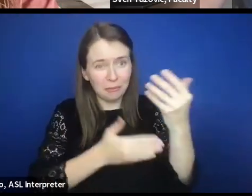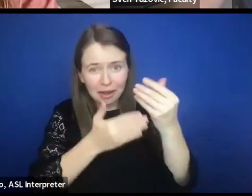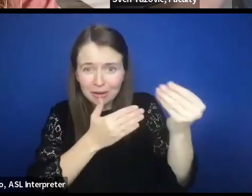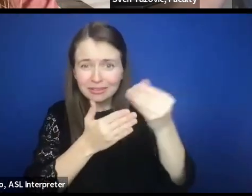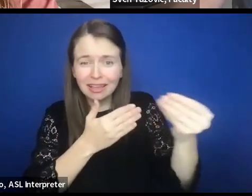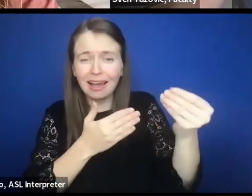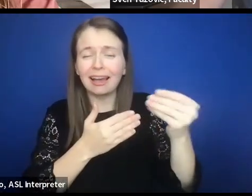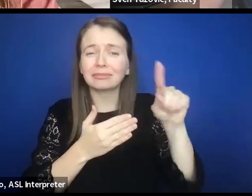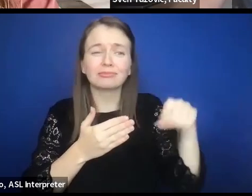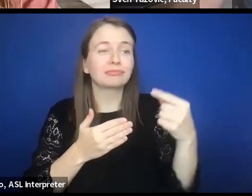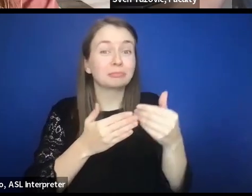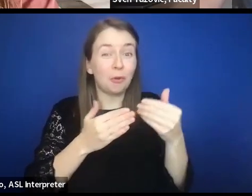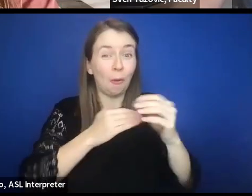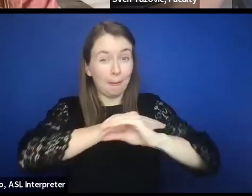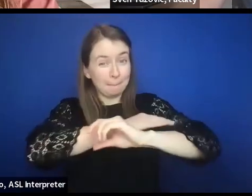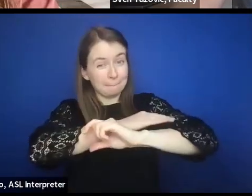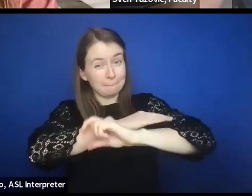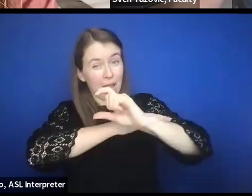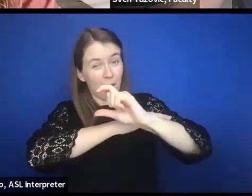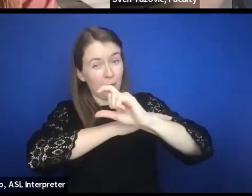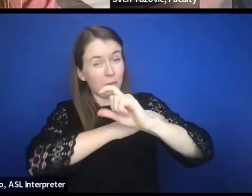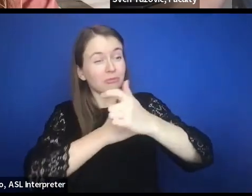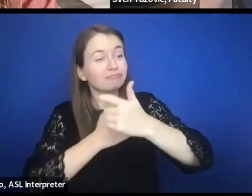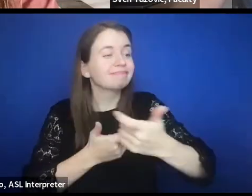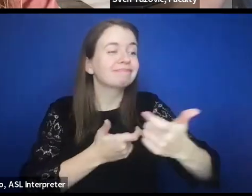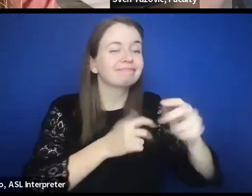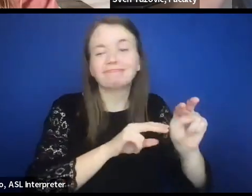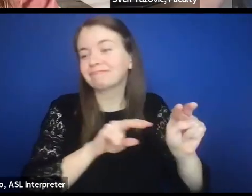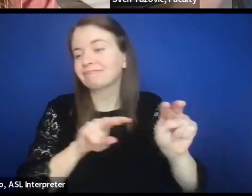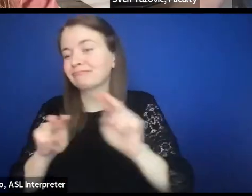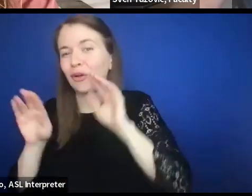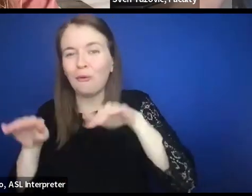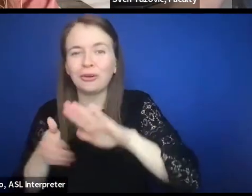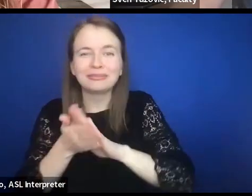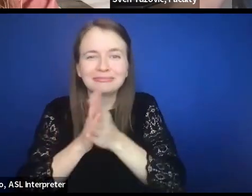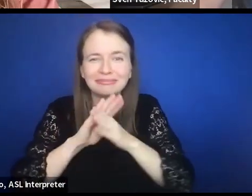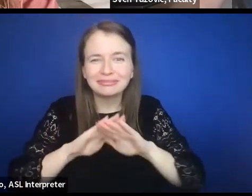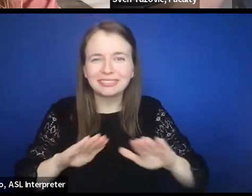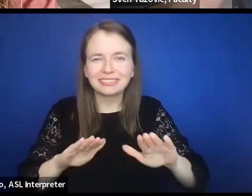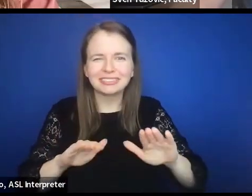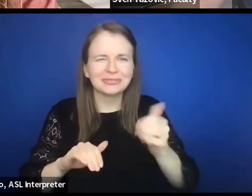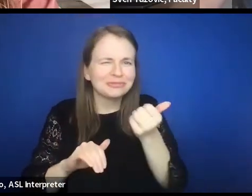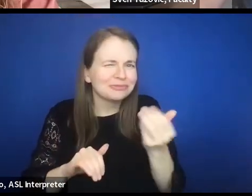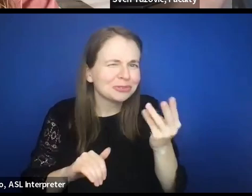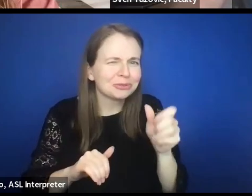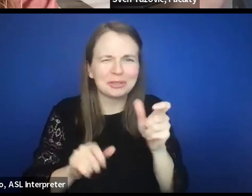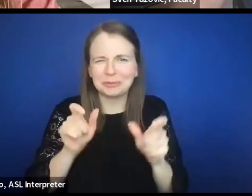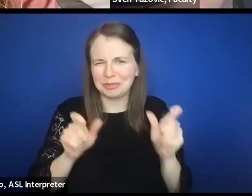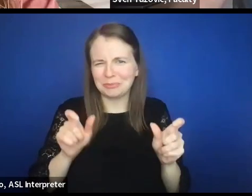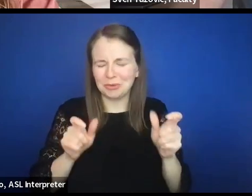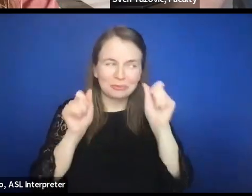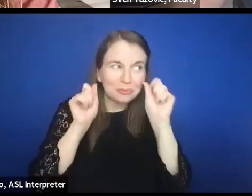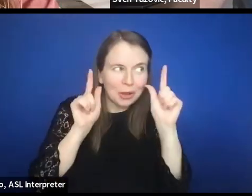outside and just before sunrise, watching the ocean, the peacefulness. There were only a few other people up at the time